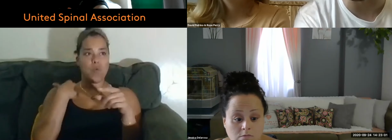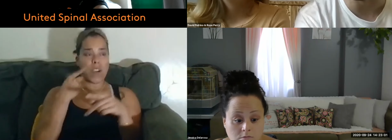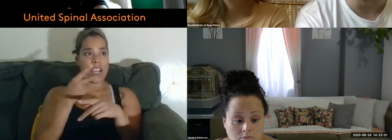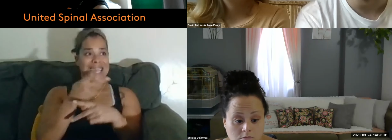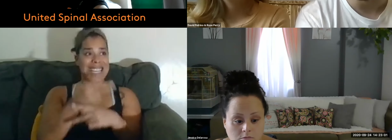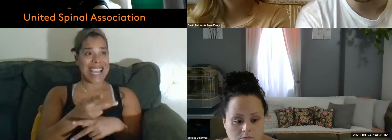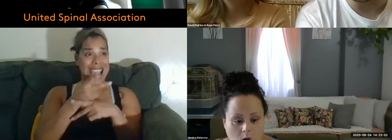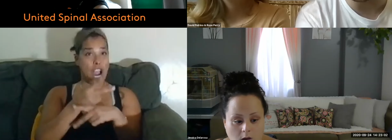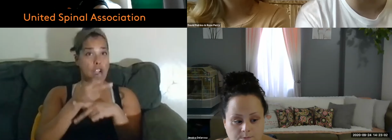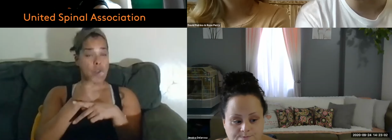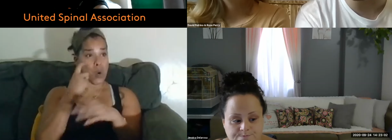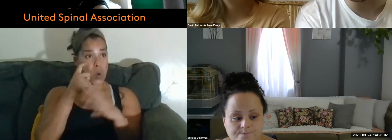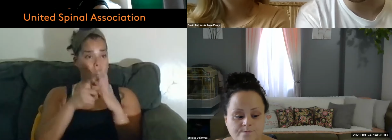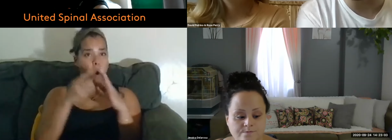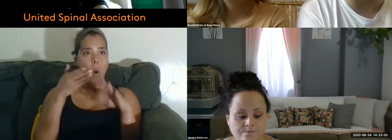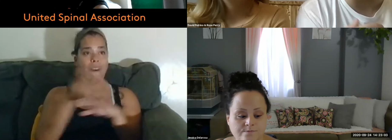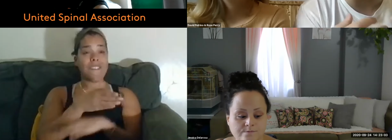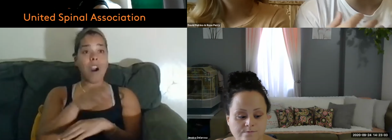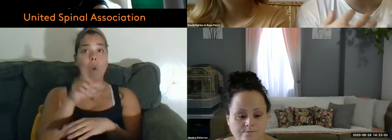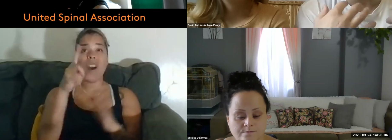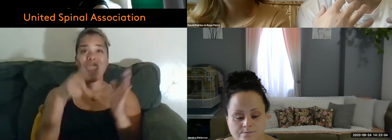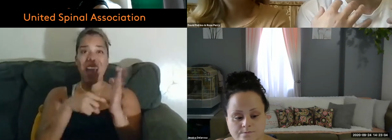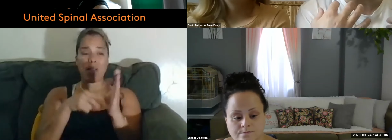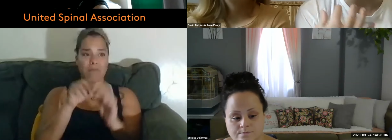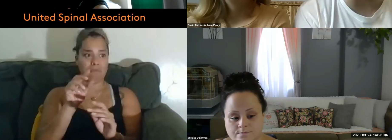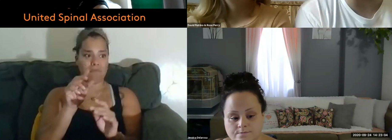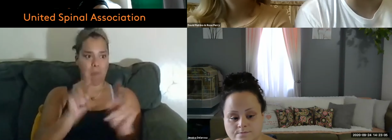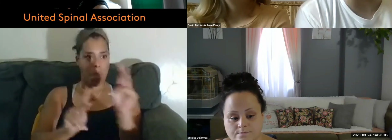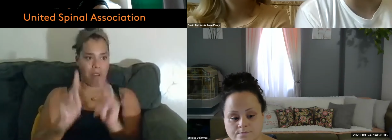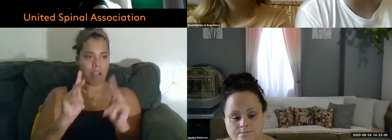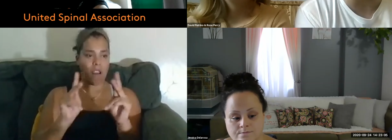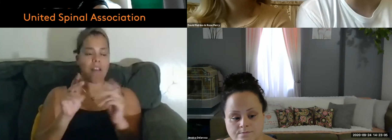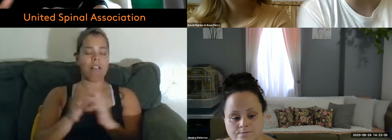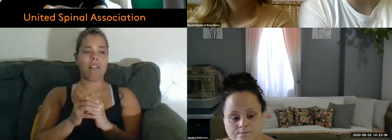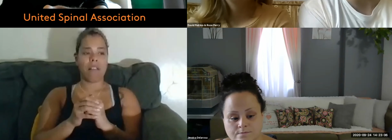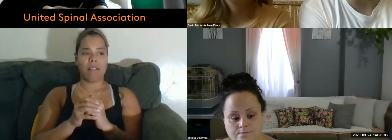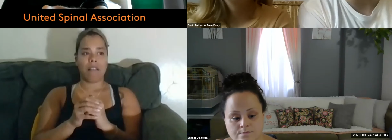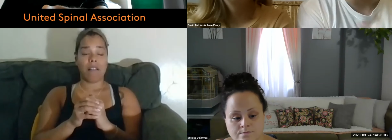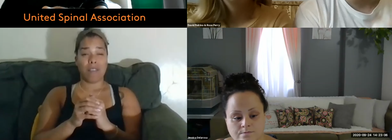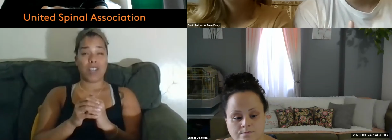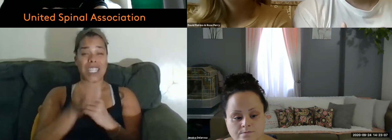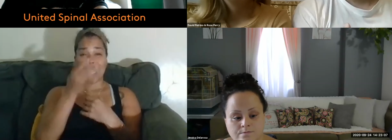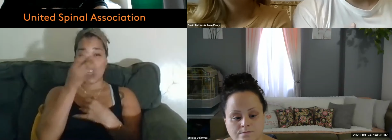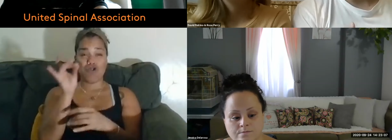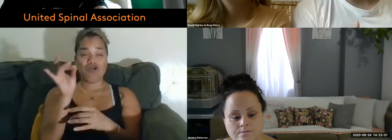with COVID. And it was interesting to me to see that